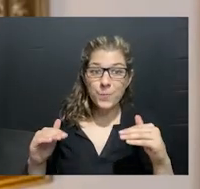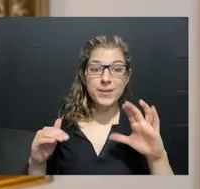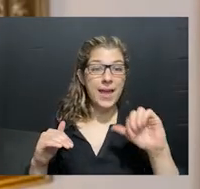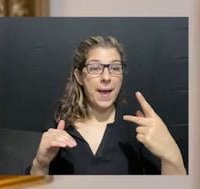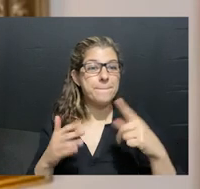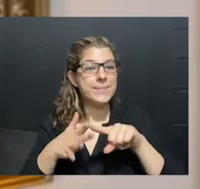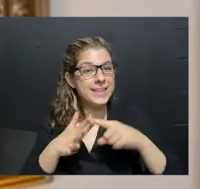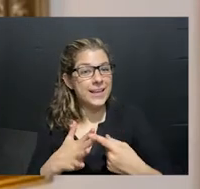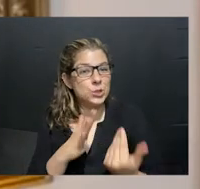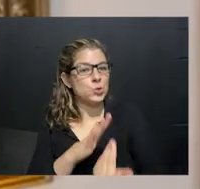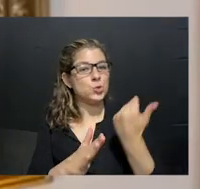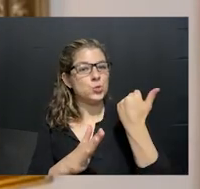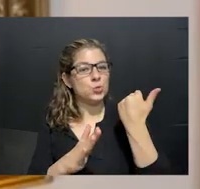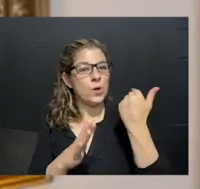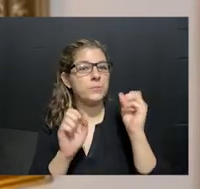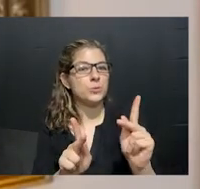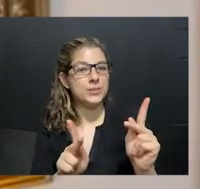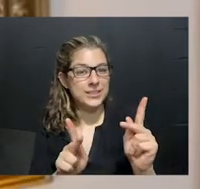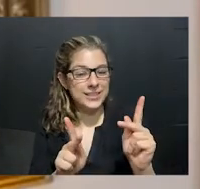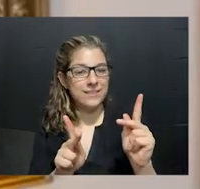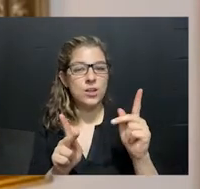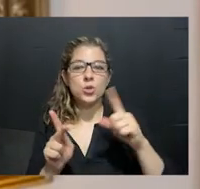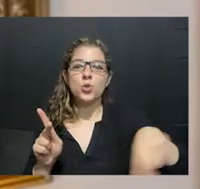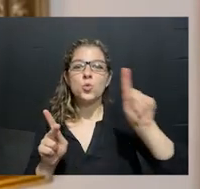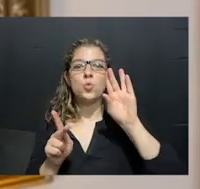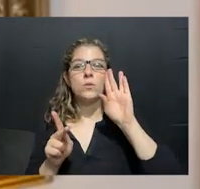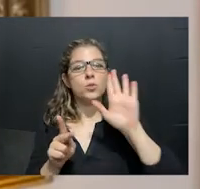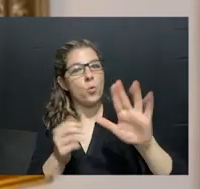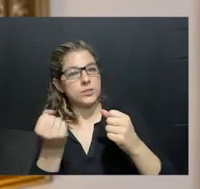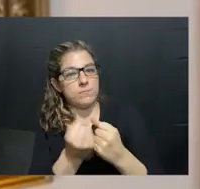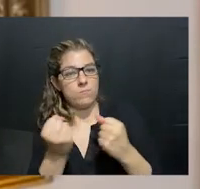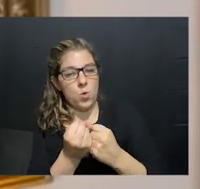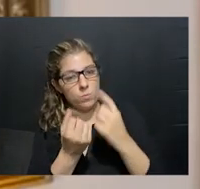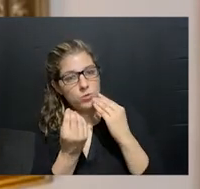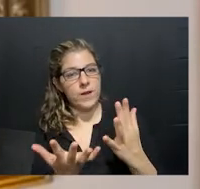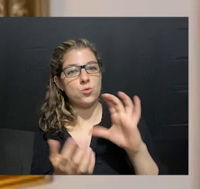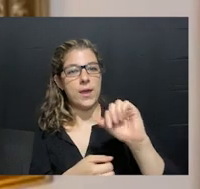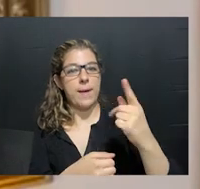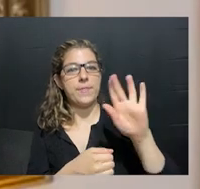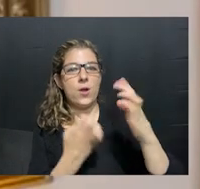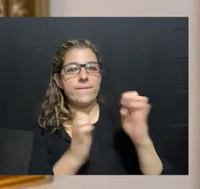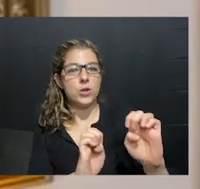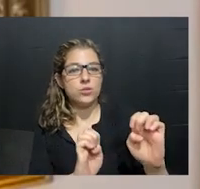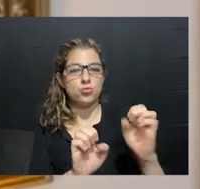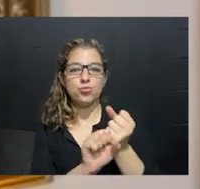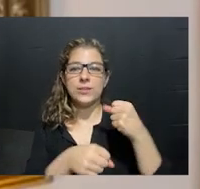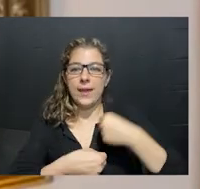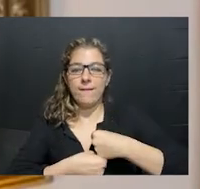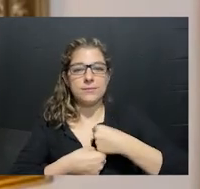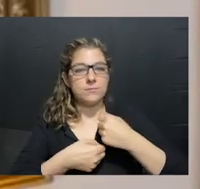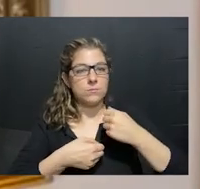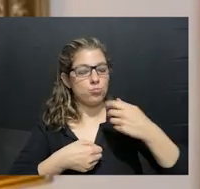CAP begins this new chapter, that you'll lend your support to CAP's efforts to create